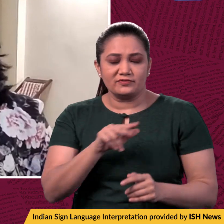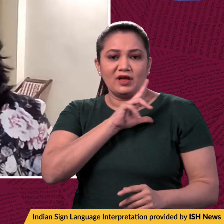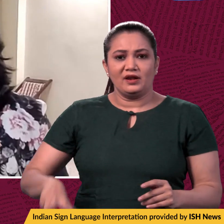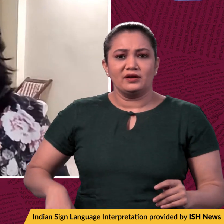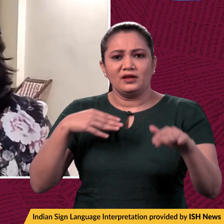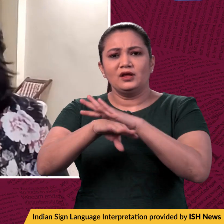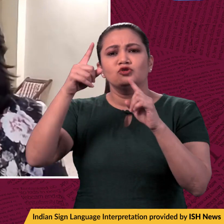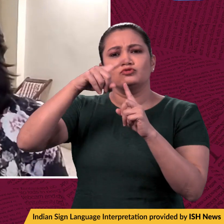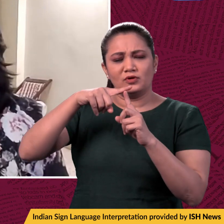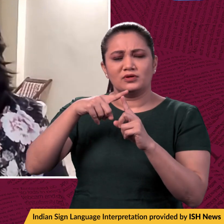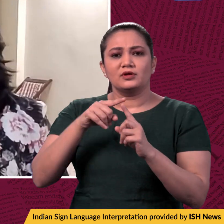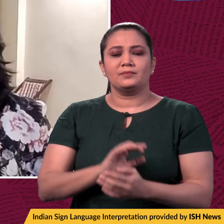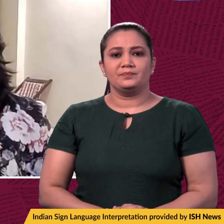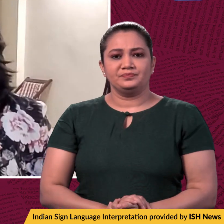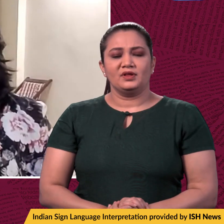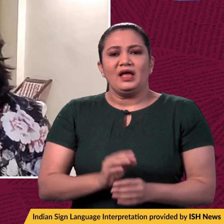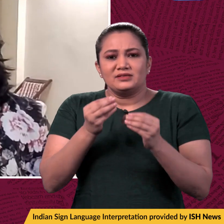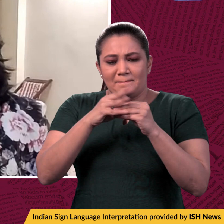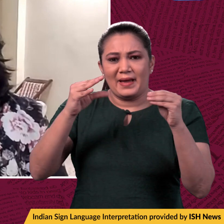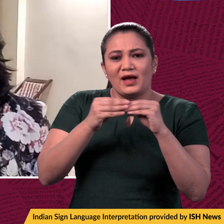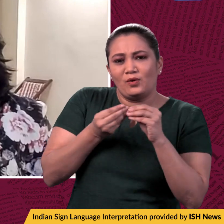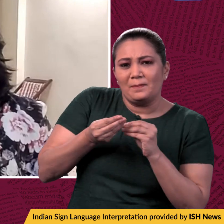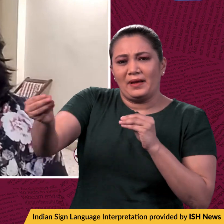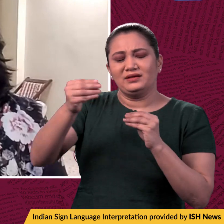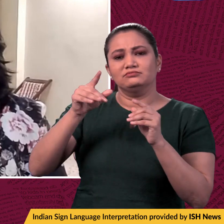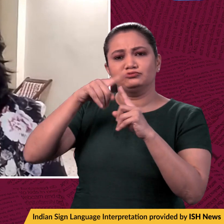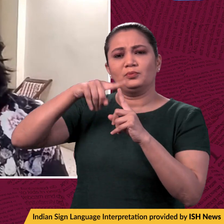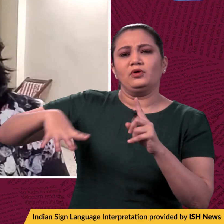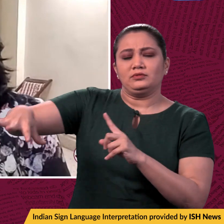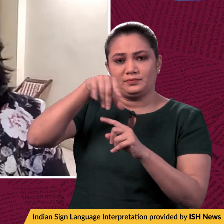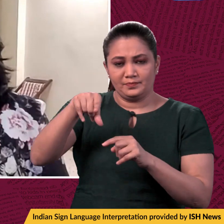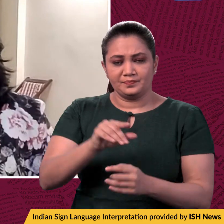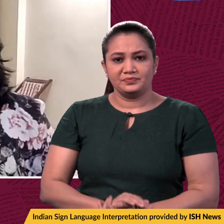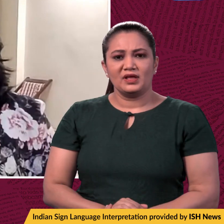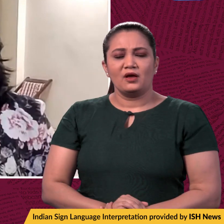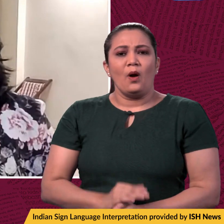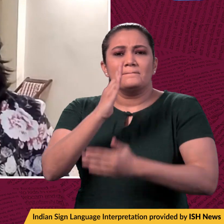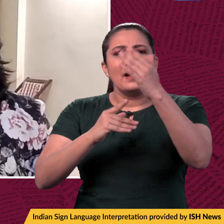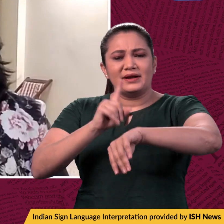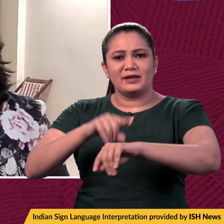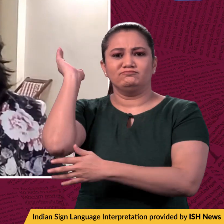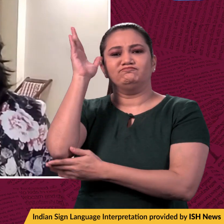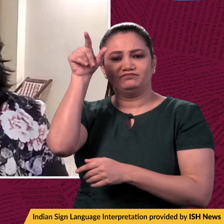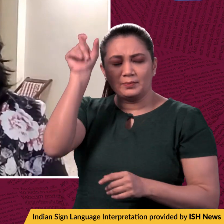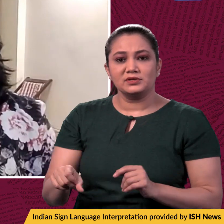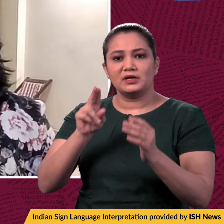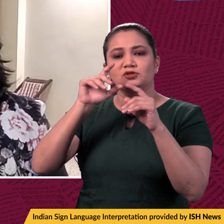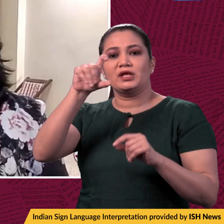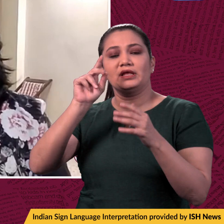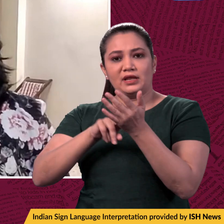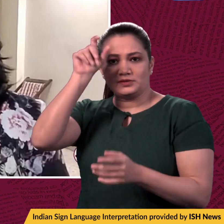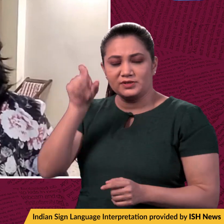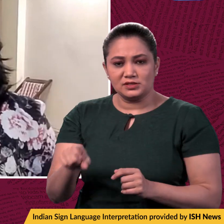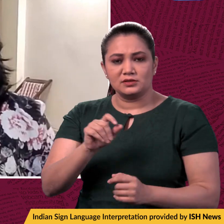from Karnataka's Tumkur, which is a little further away from the city of Bengaluru, a part-time lecturer, Chandani